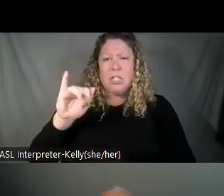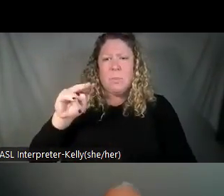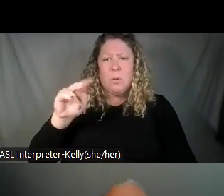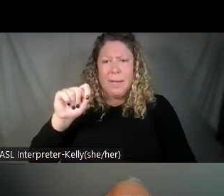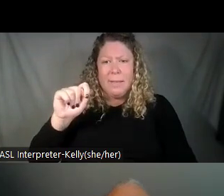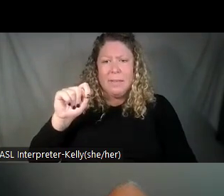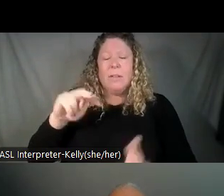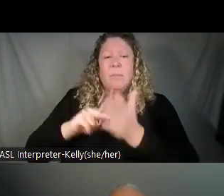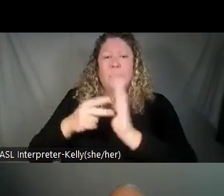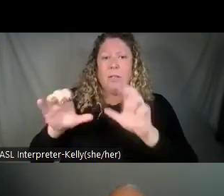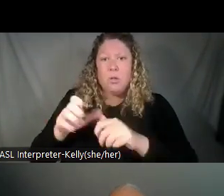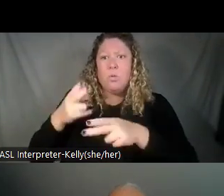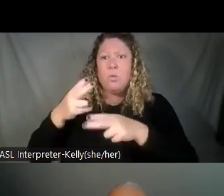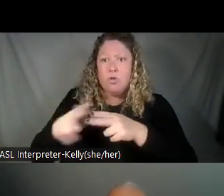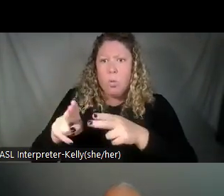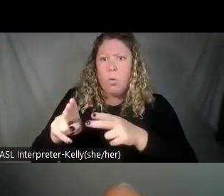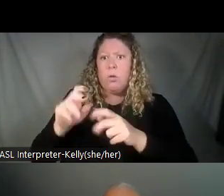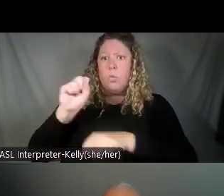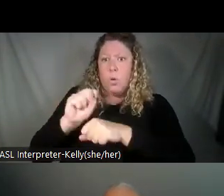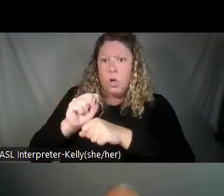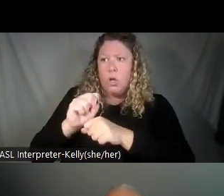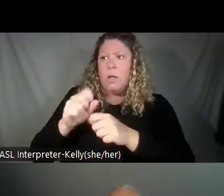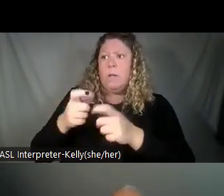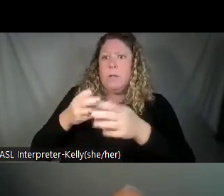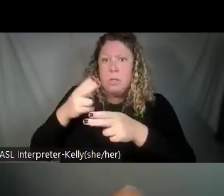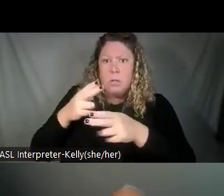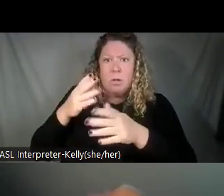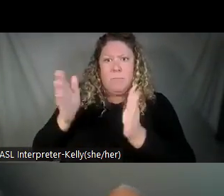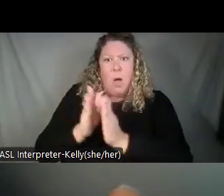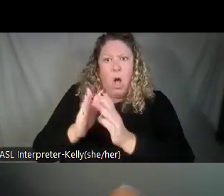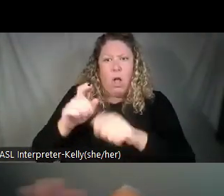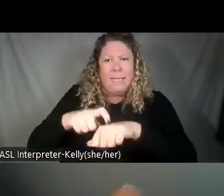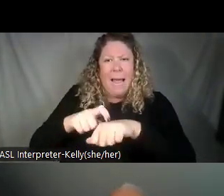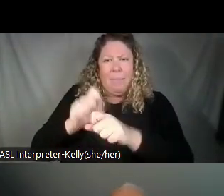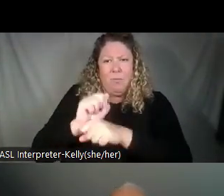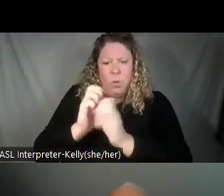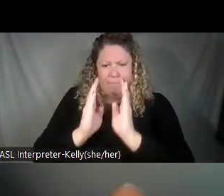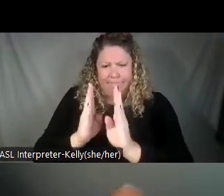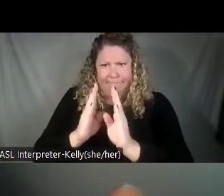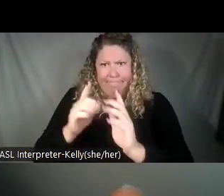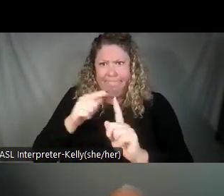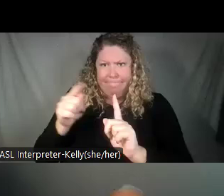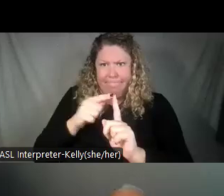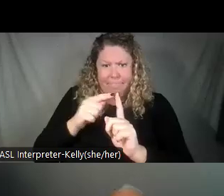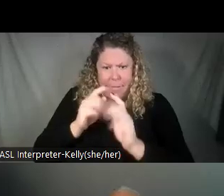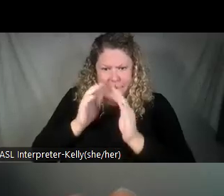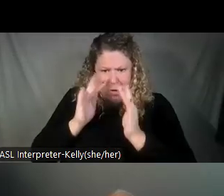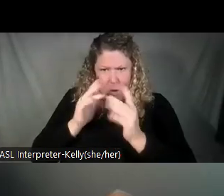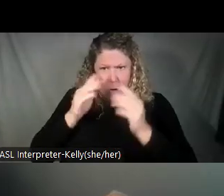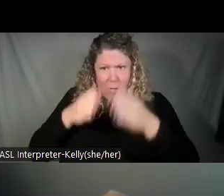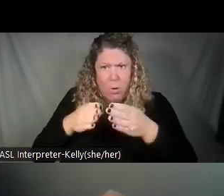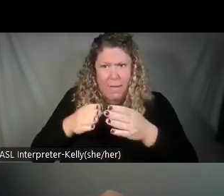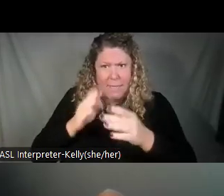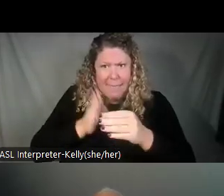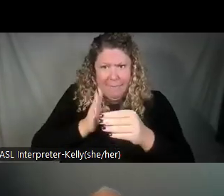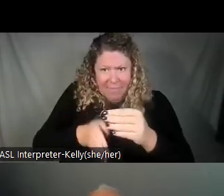batches of work to be able to manage the work that we have. And so that's kind of the mental model I have between them: sequence work